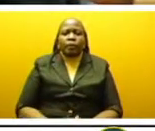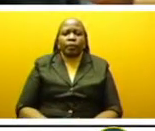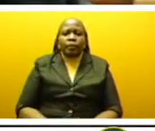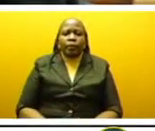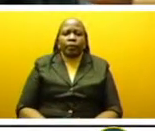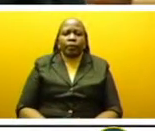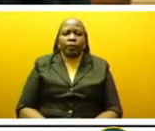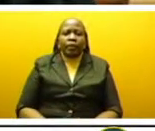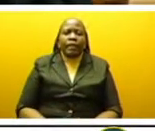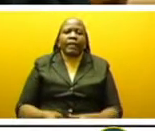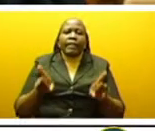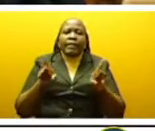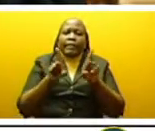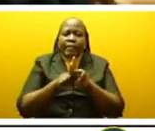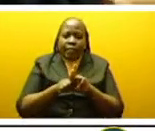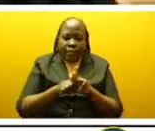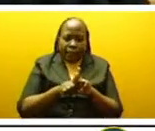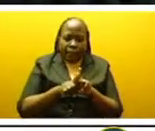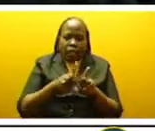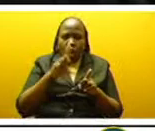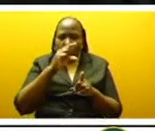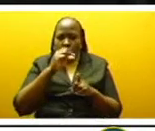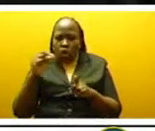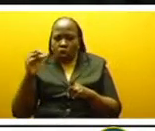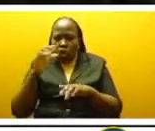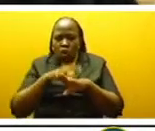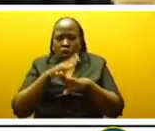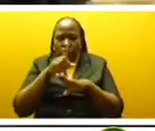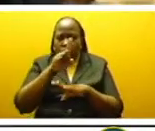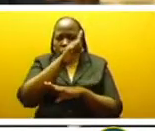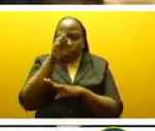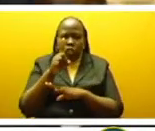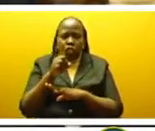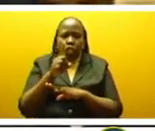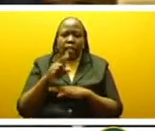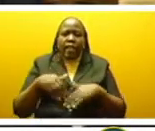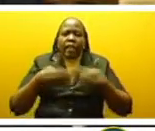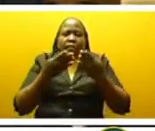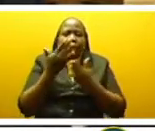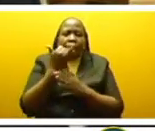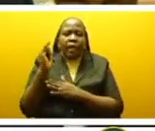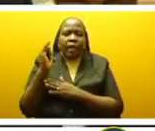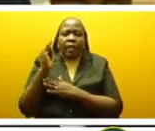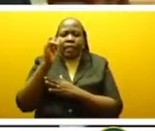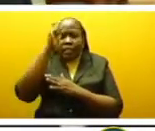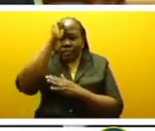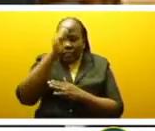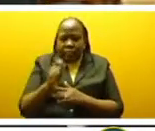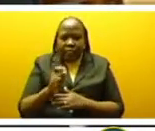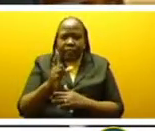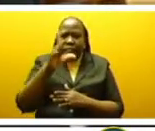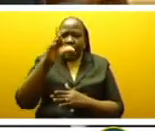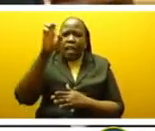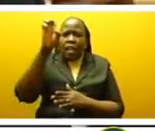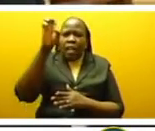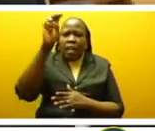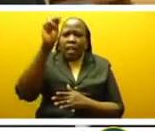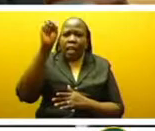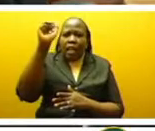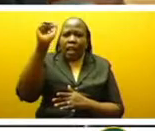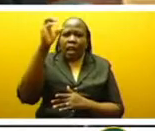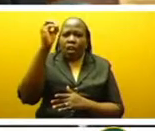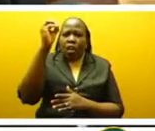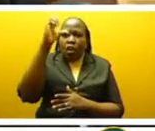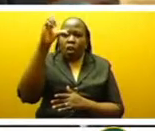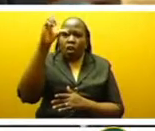I will address the questions posed by His Honorable Justice Mr. Lenola. And this question